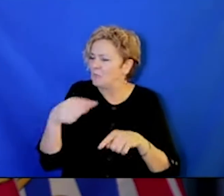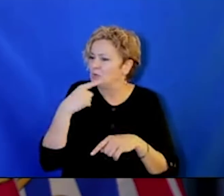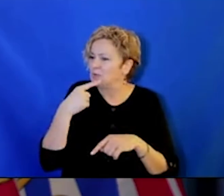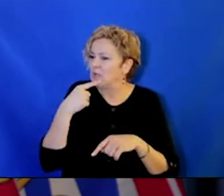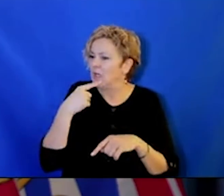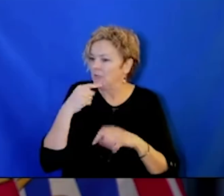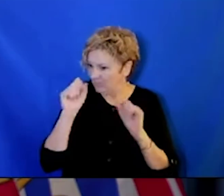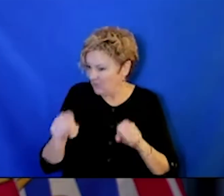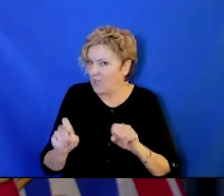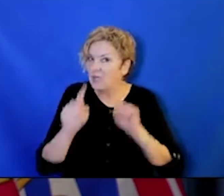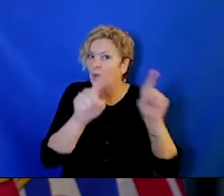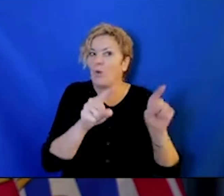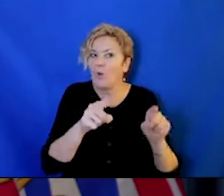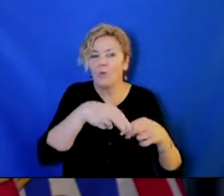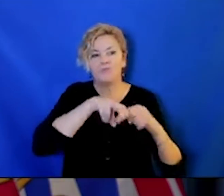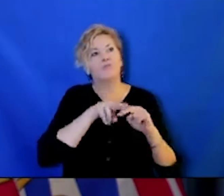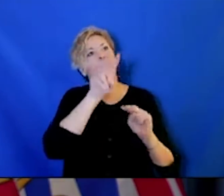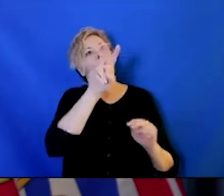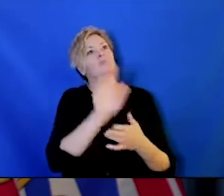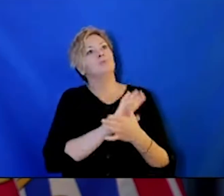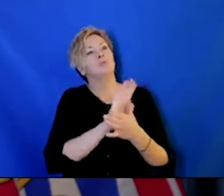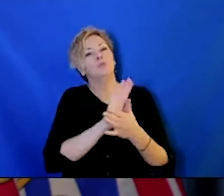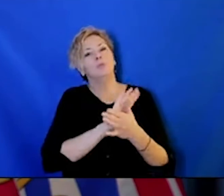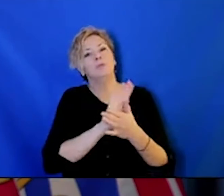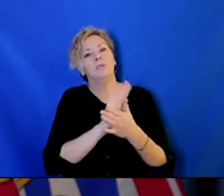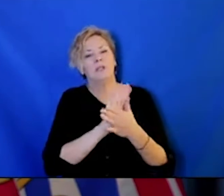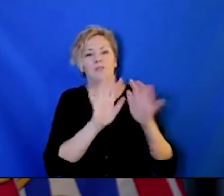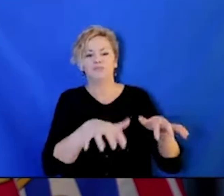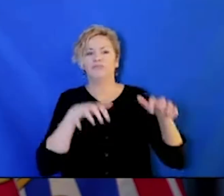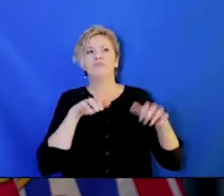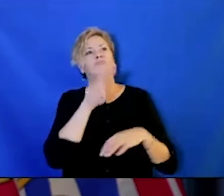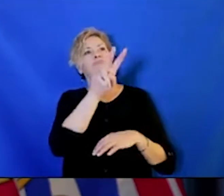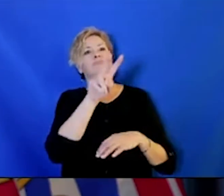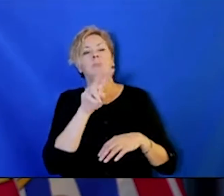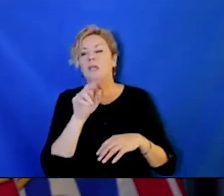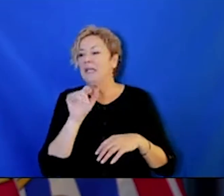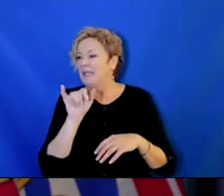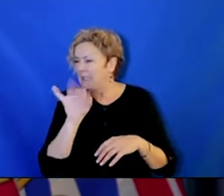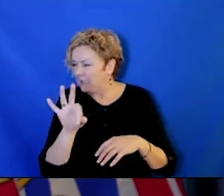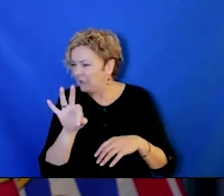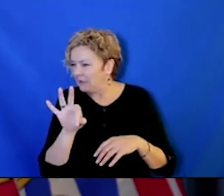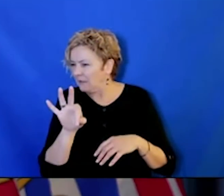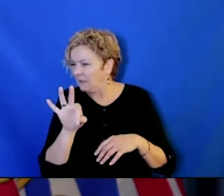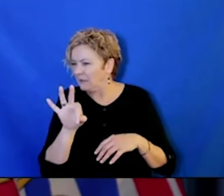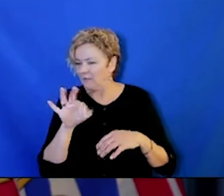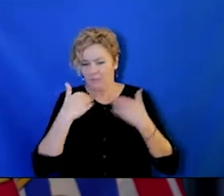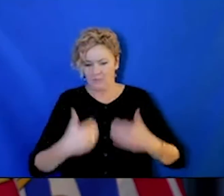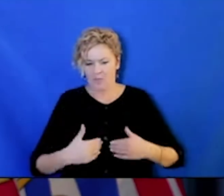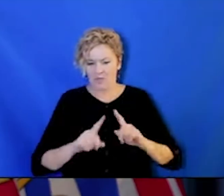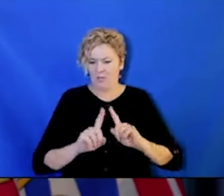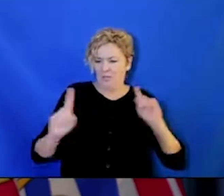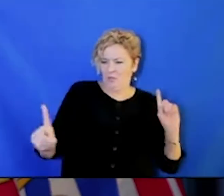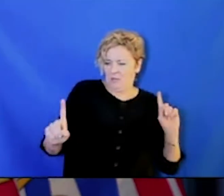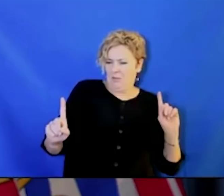other social things as long for themselves, as long as there is the ability to have physical distance. I'm just trying to kind of figure